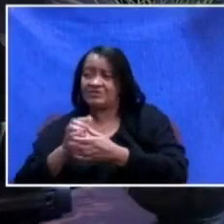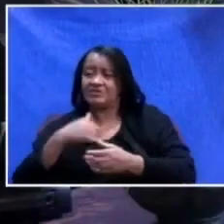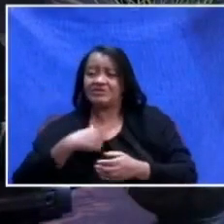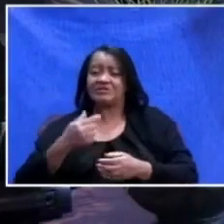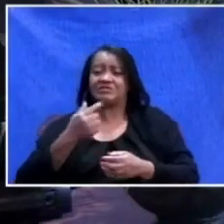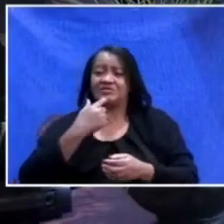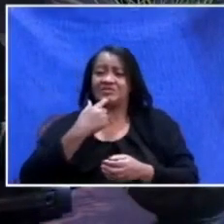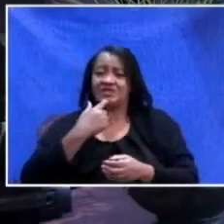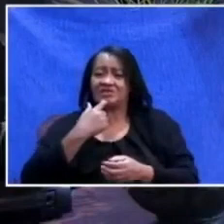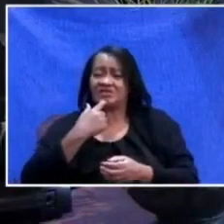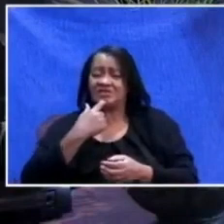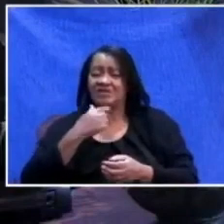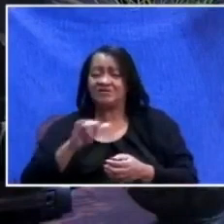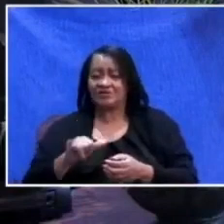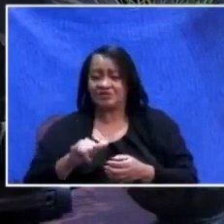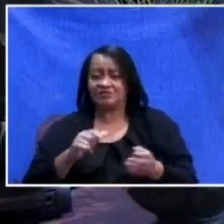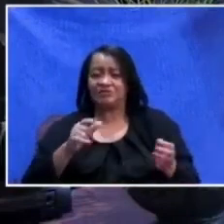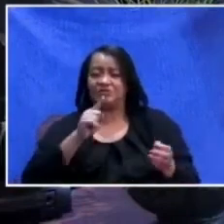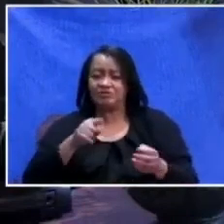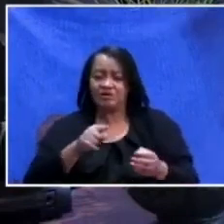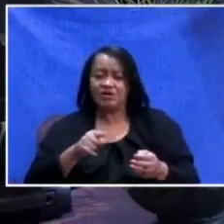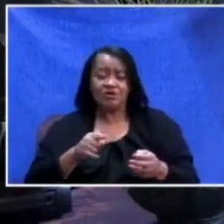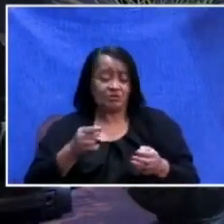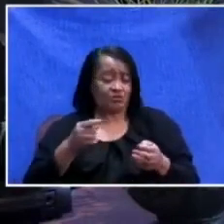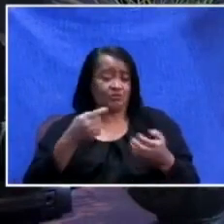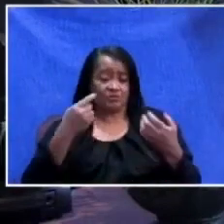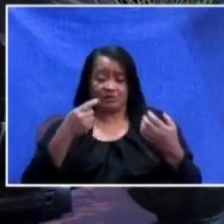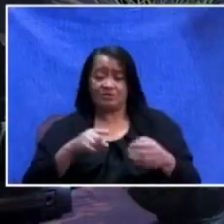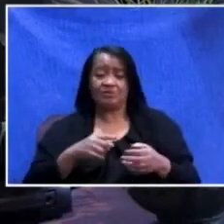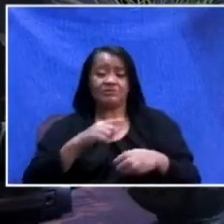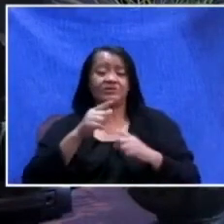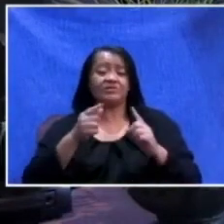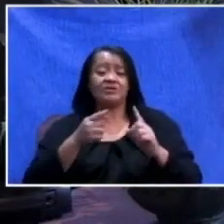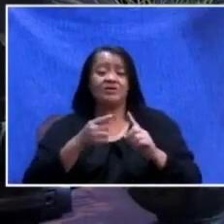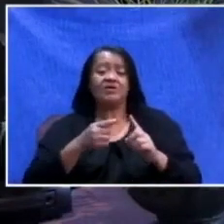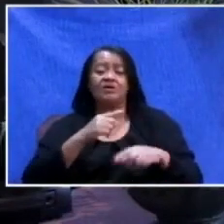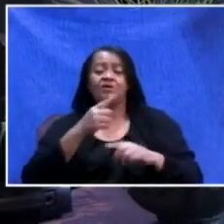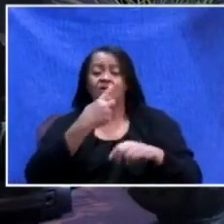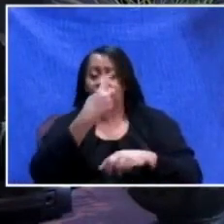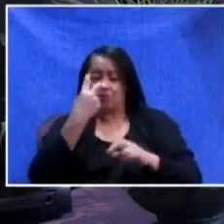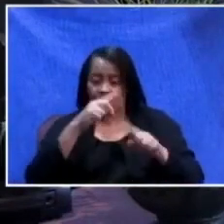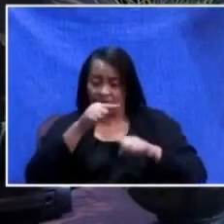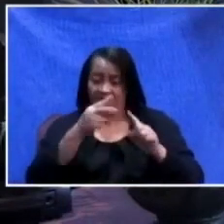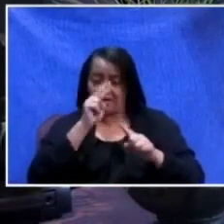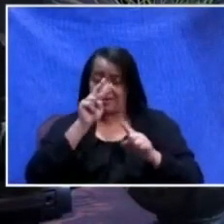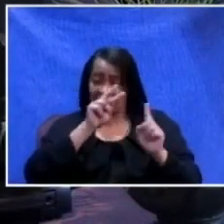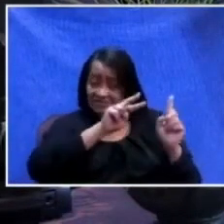I would say that you already do it. That's right. Every time I see each one of you,